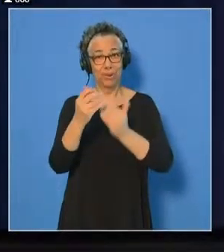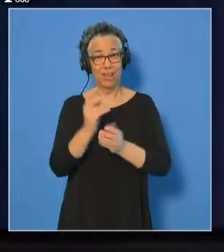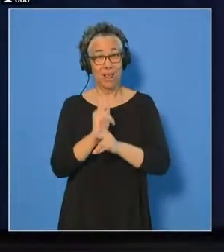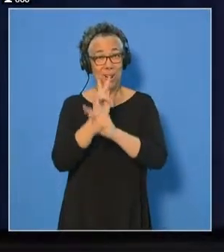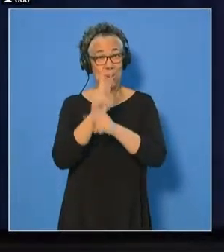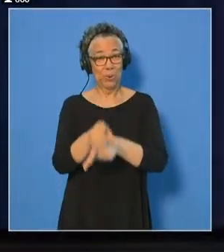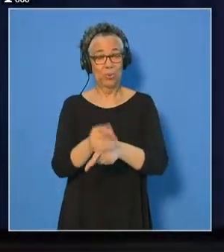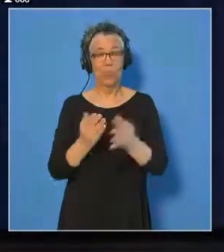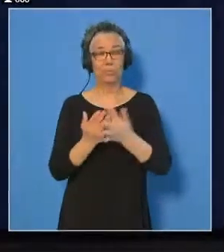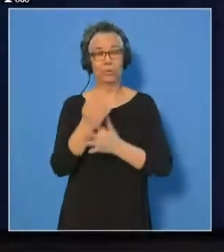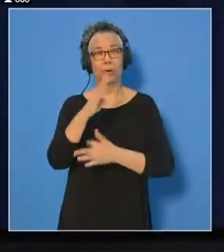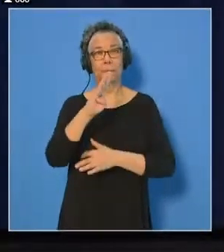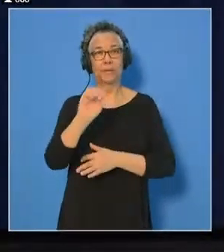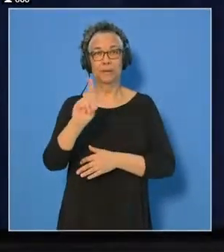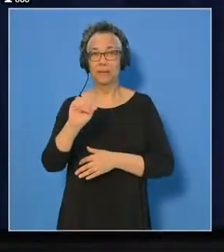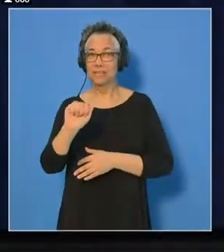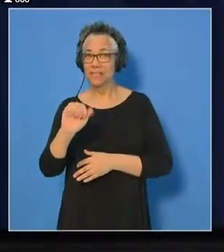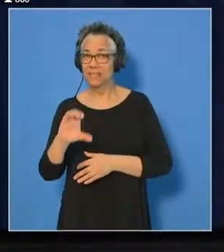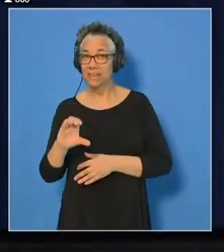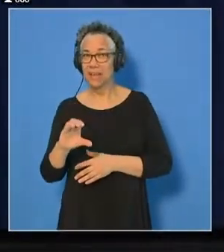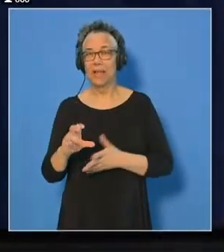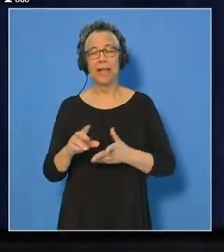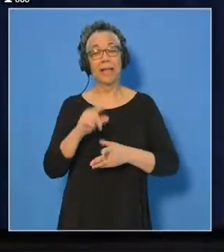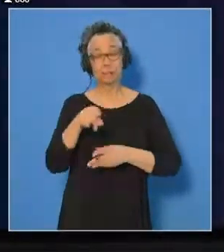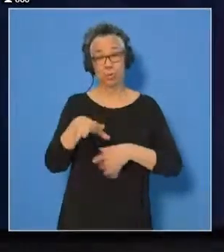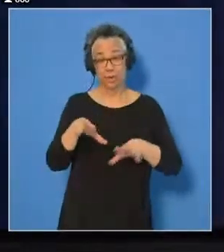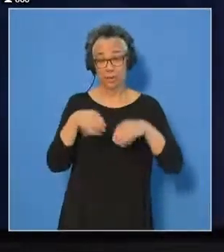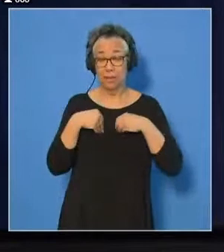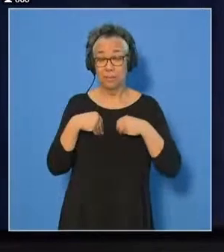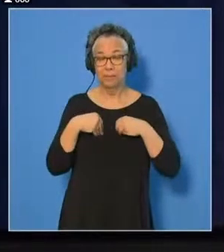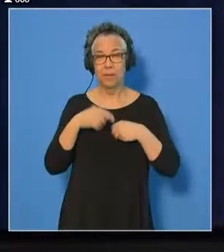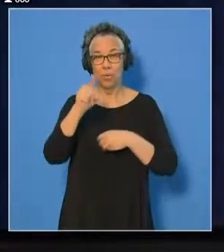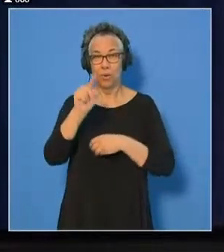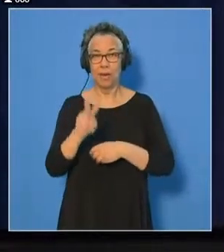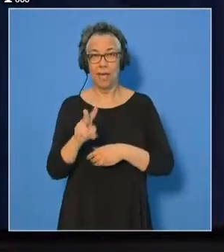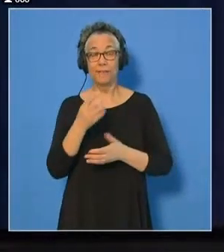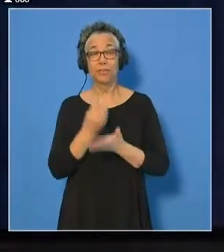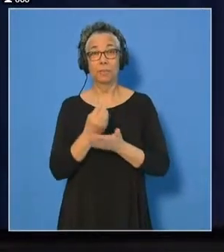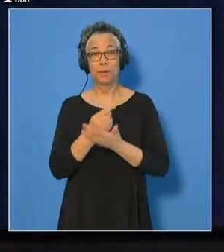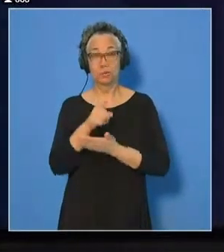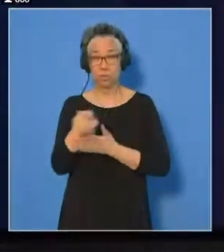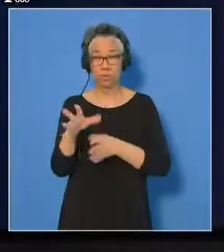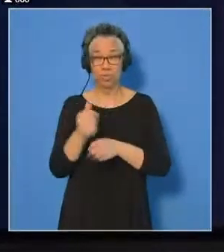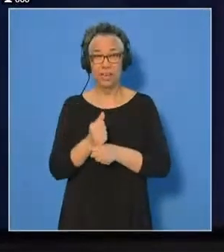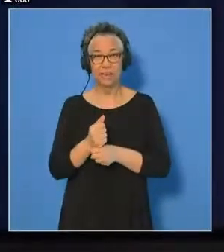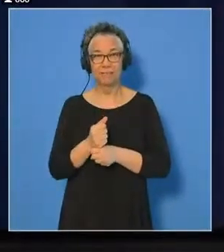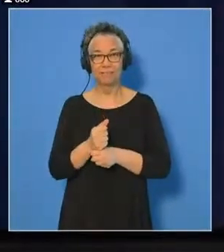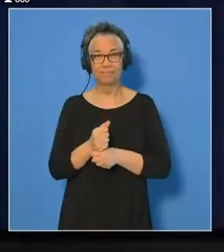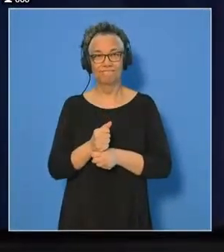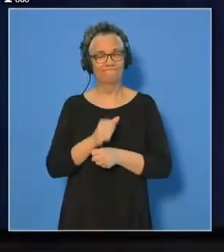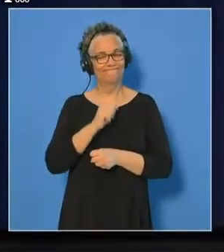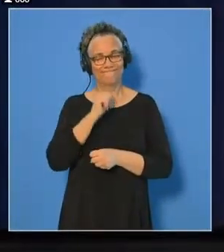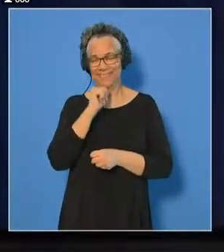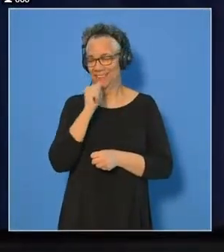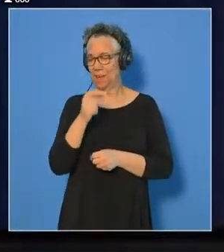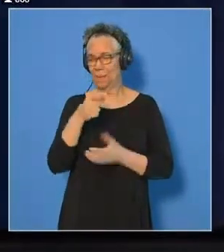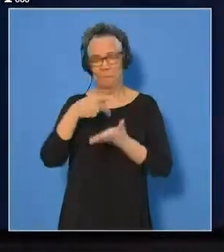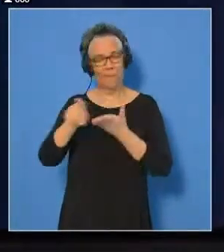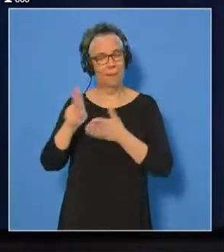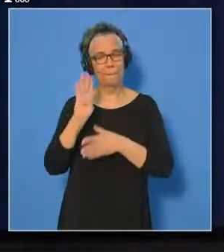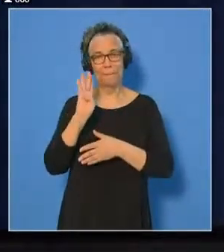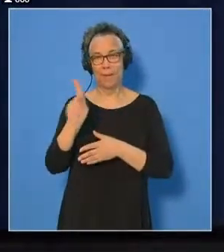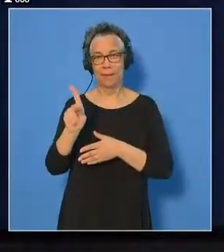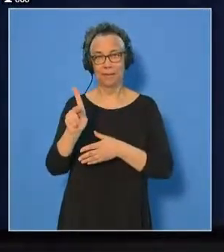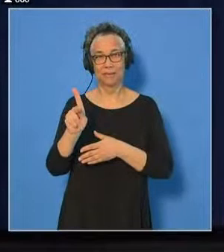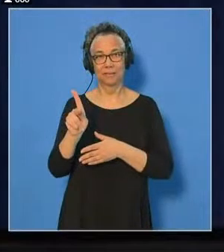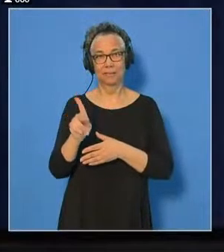through the BEDC and you are approved, half of the money of which you receive will not have to be paid back. Therefore,